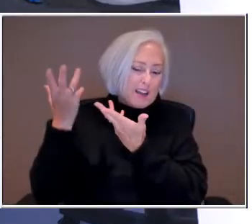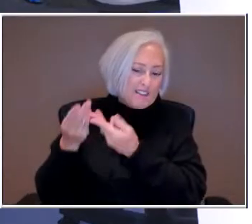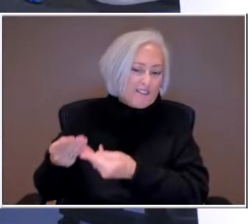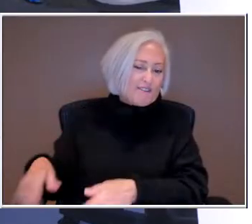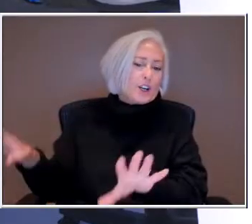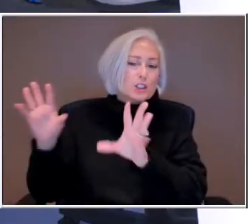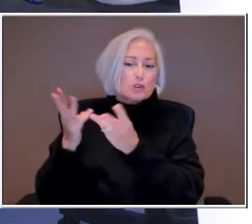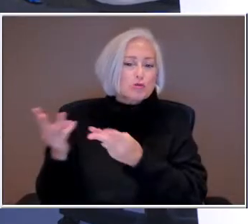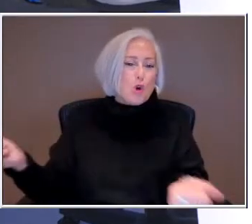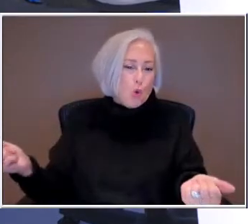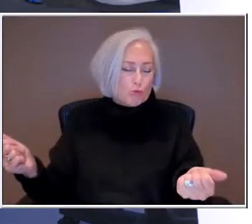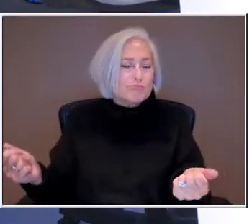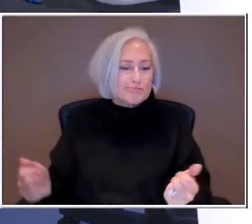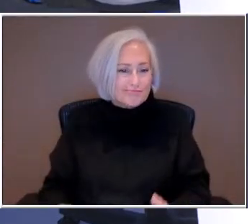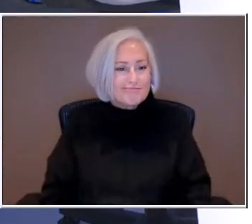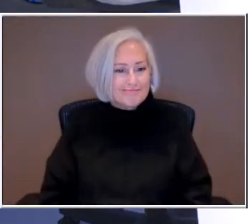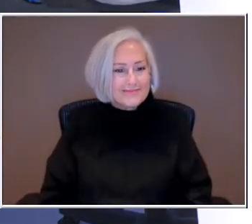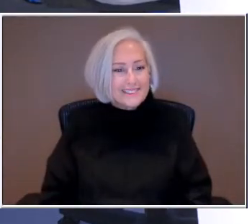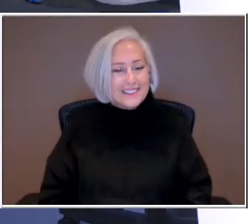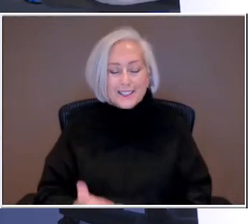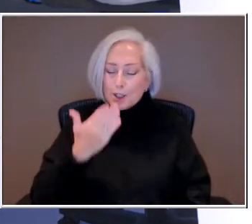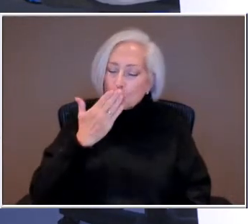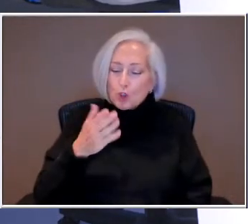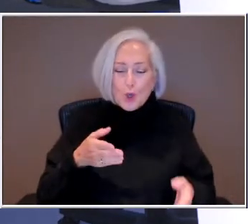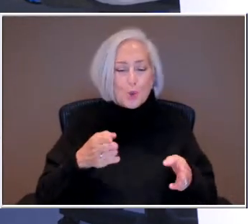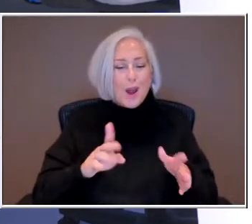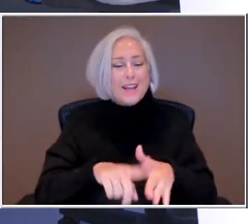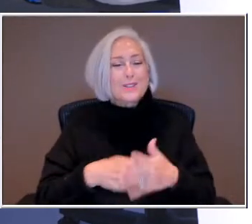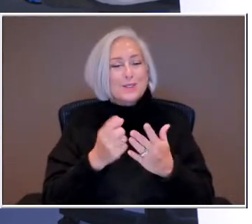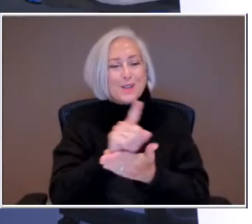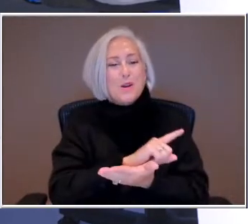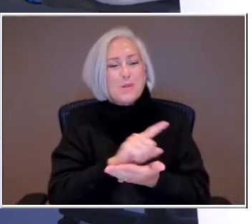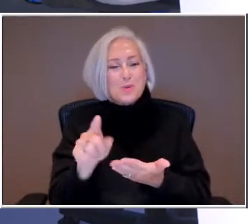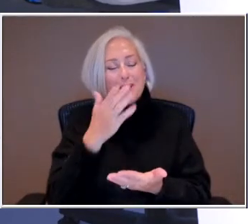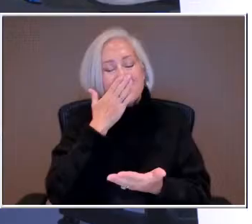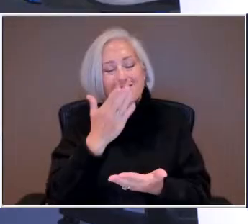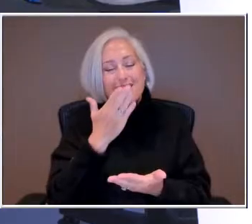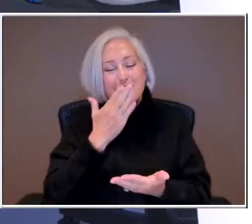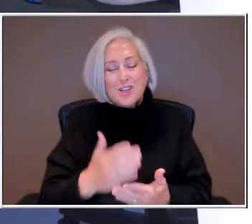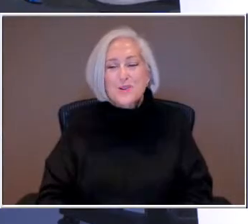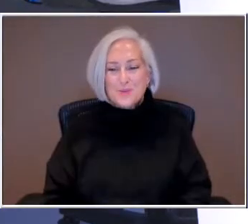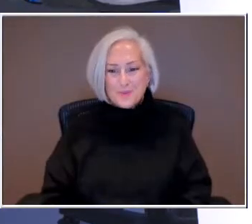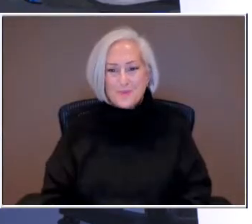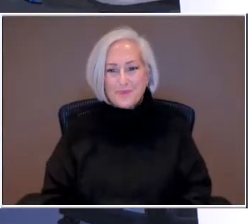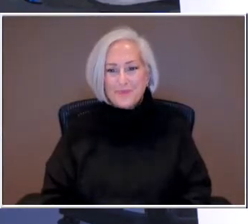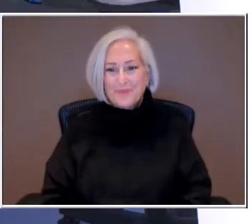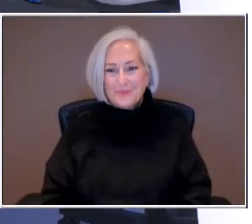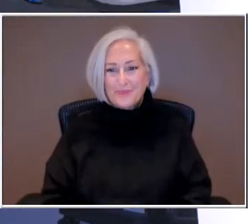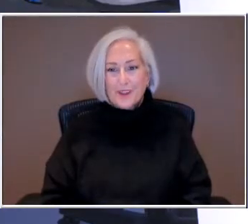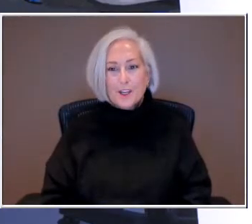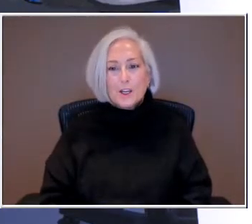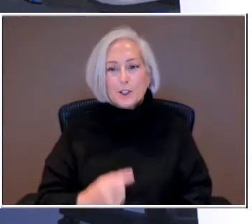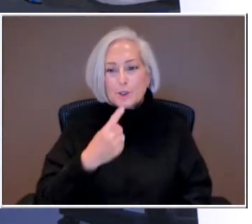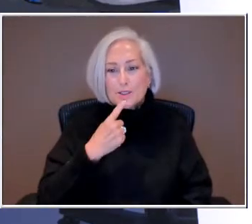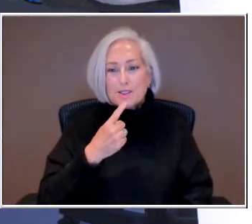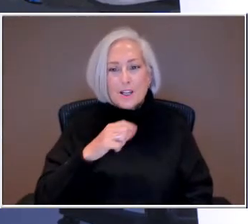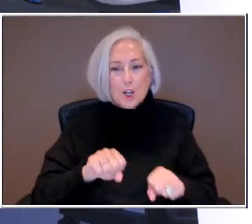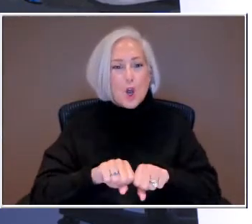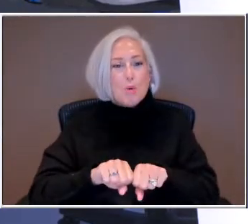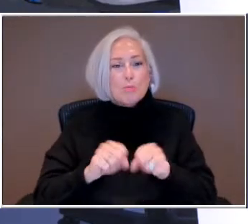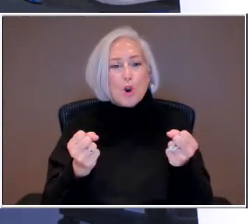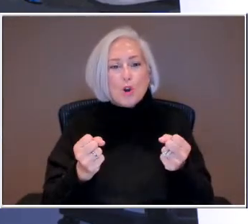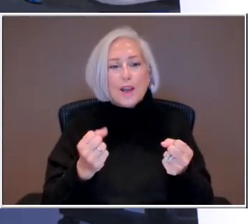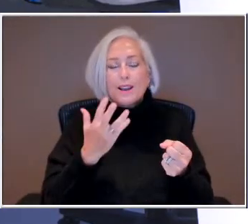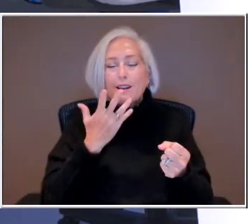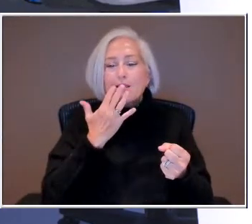perfect way to start our week. So thank you so much for that. Thank you. Thank you for having me. Broken crown, still color? Broken crayon,